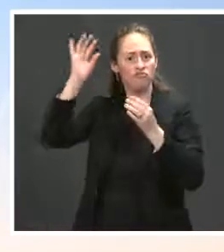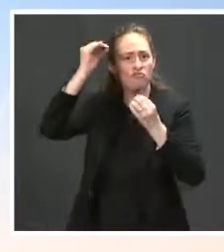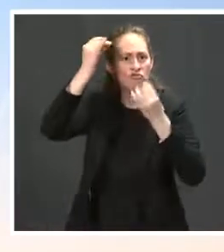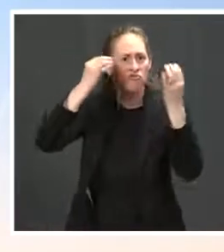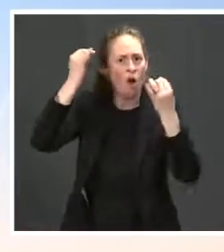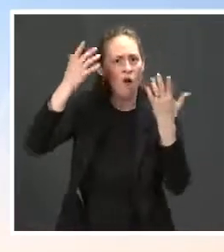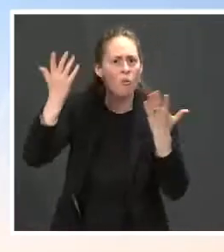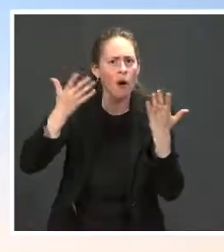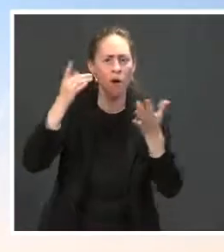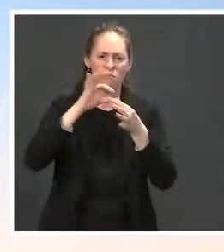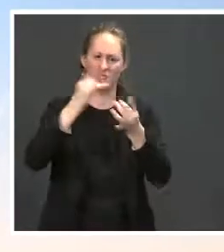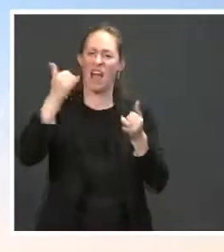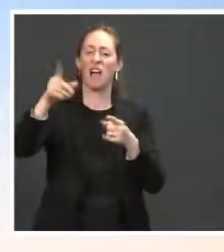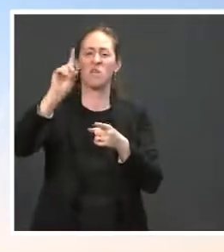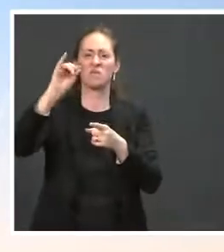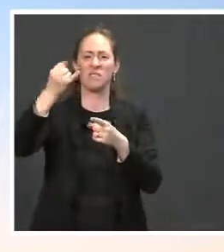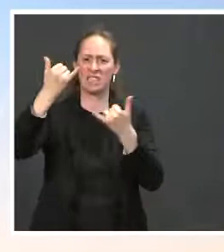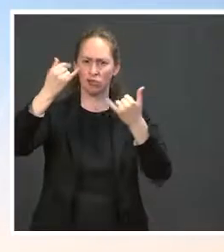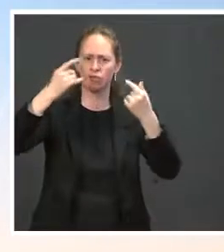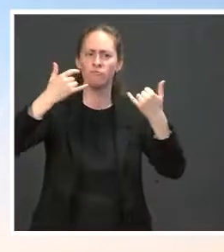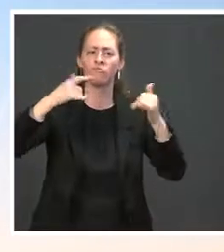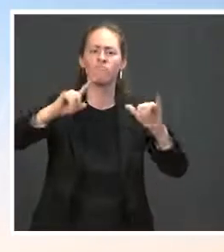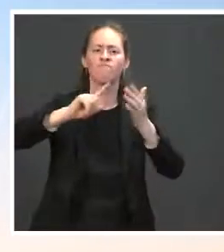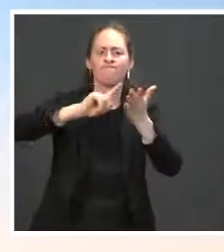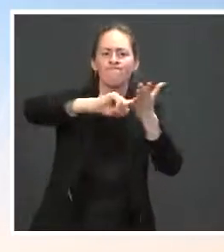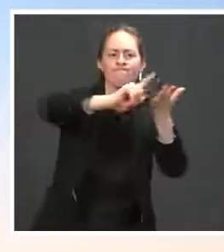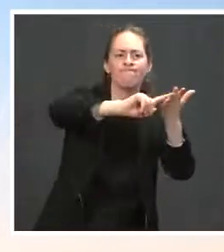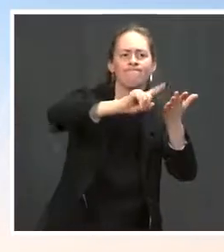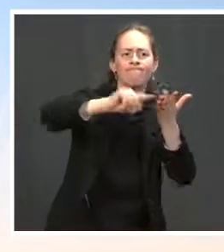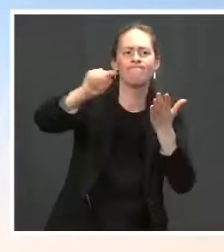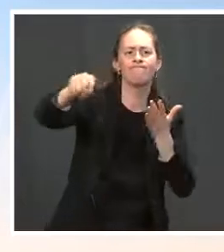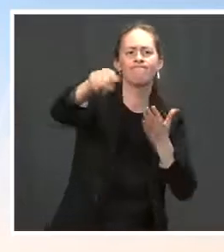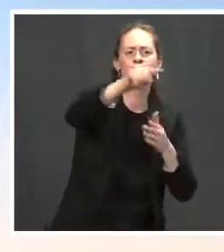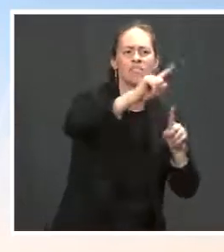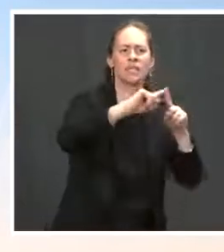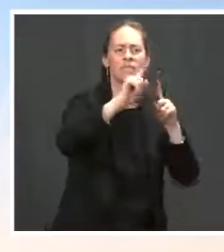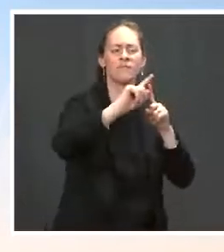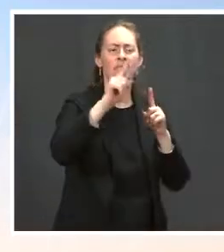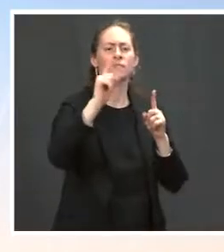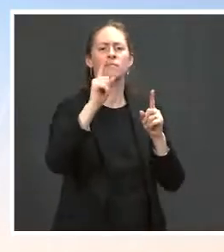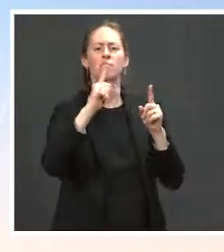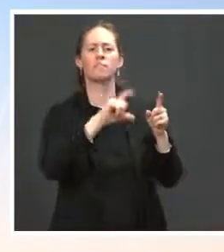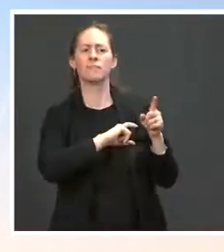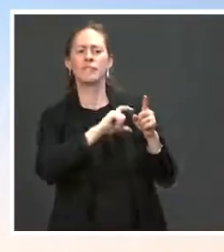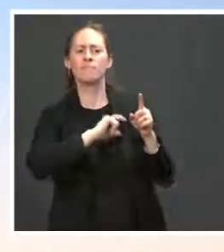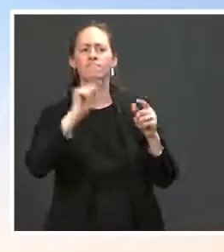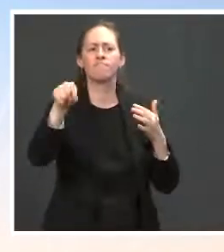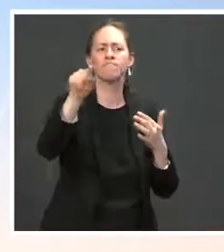has there been any other outreach that you've done to police groups or civil rights groups since